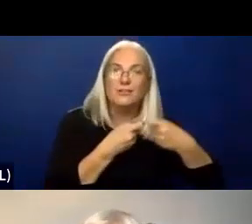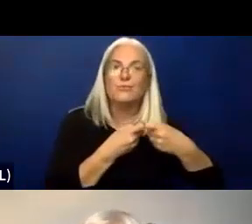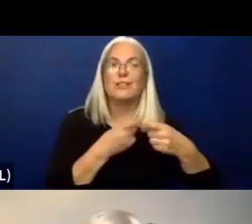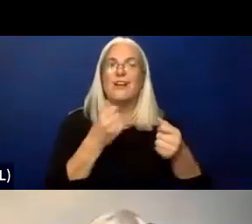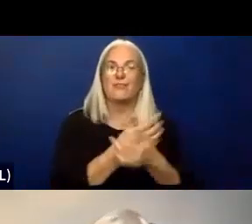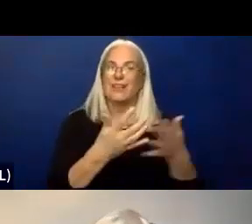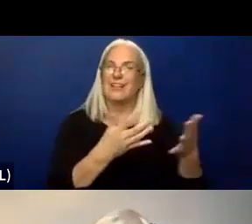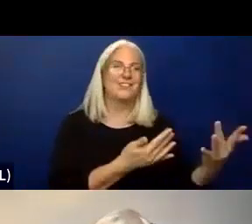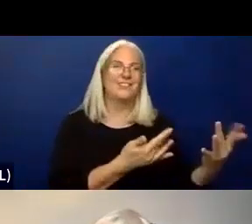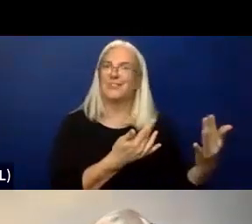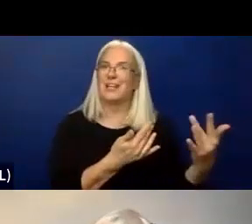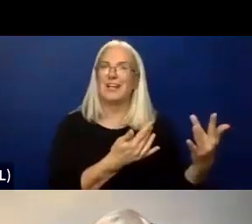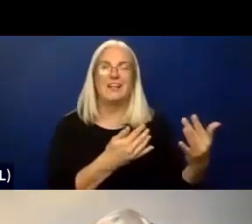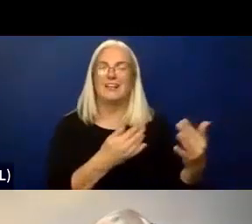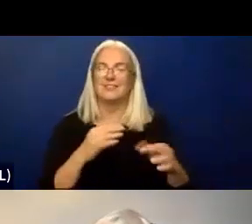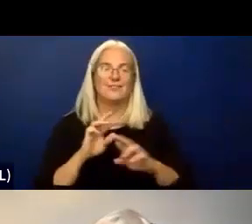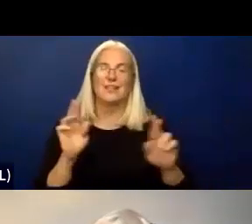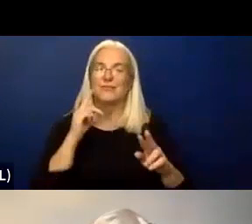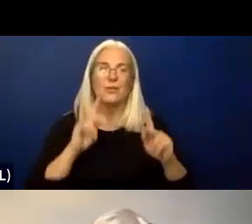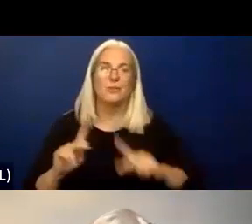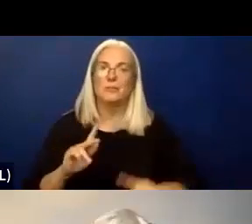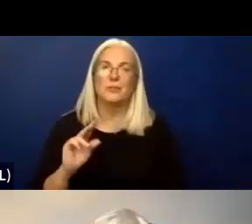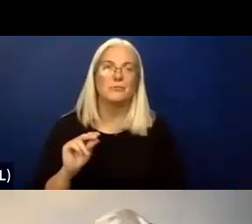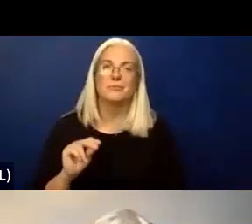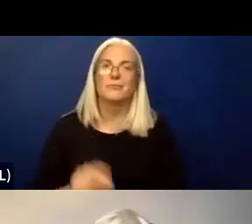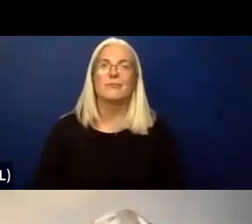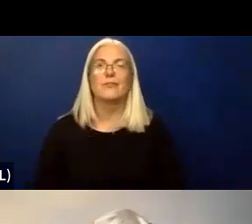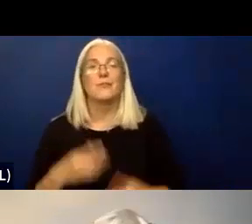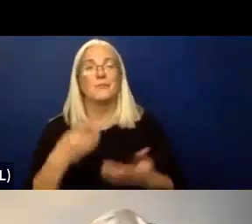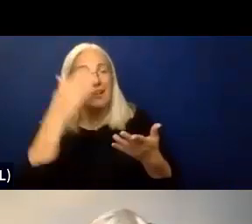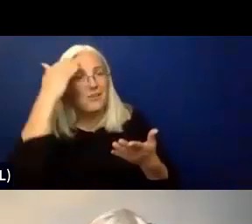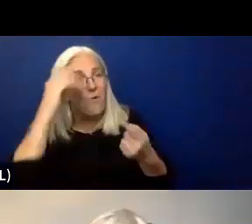Are we at a point where we can give people any sort of timeline, do you think,